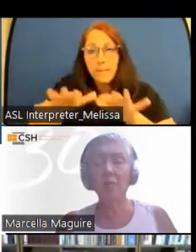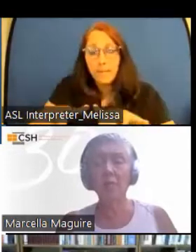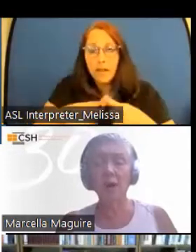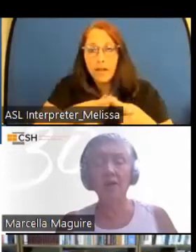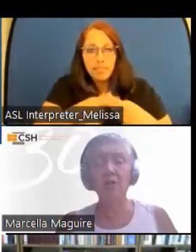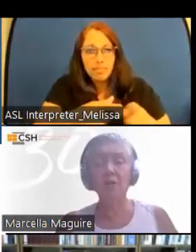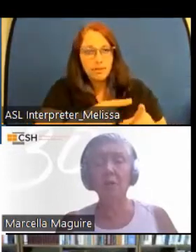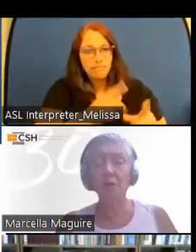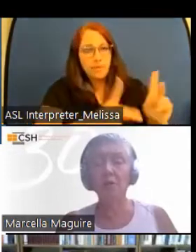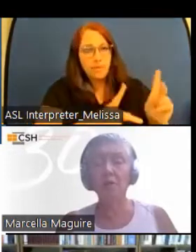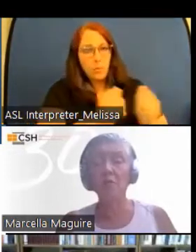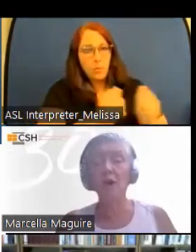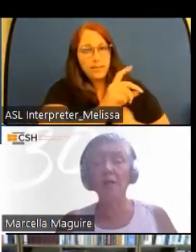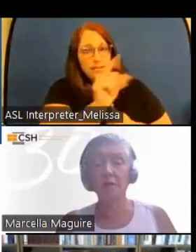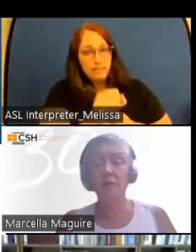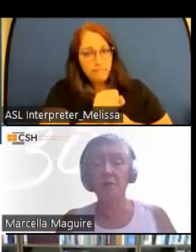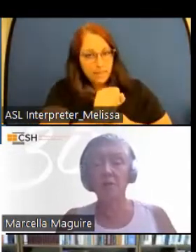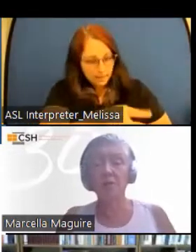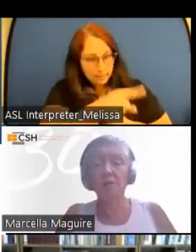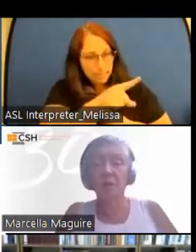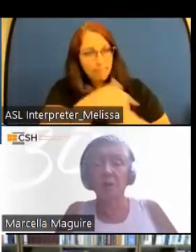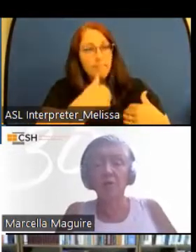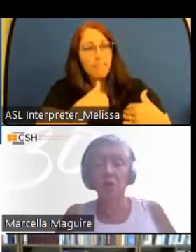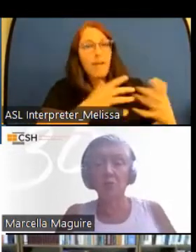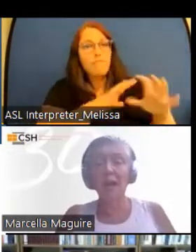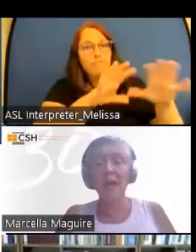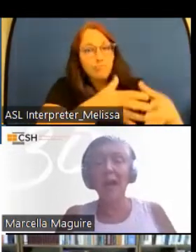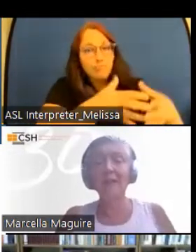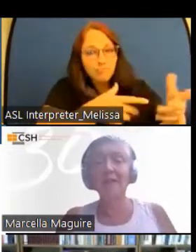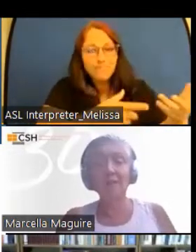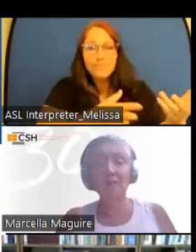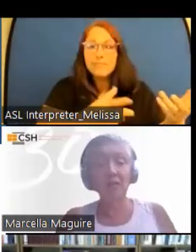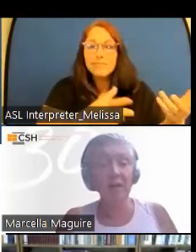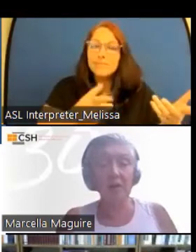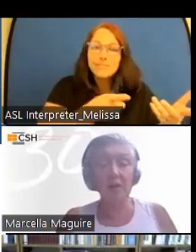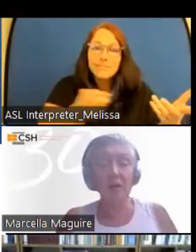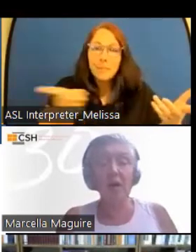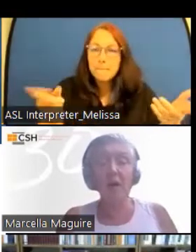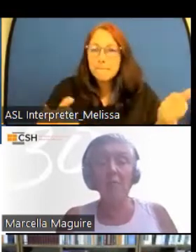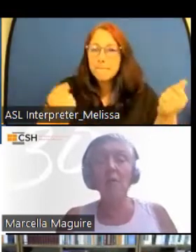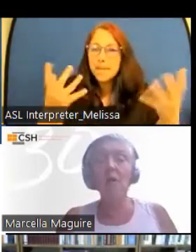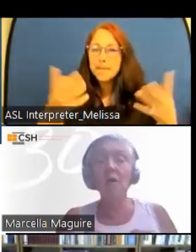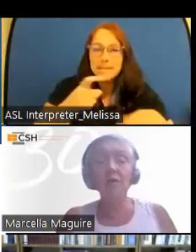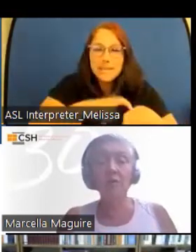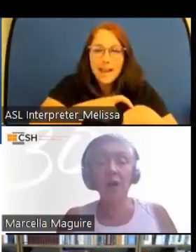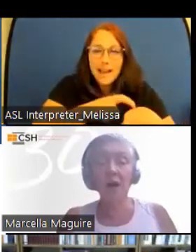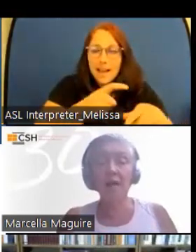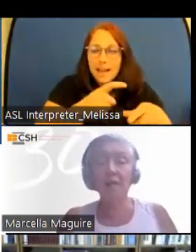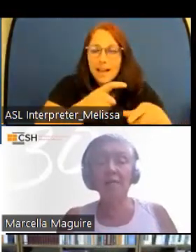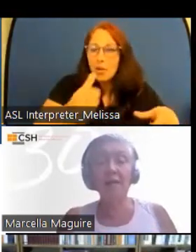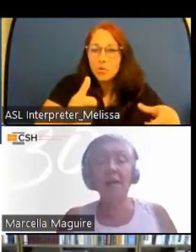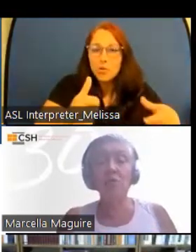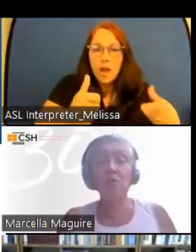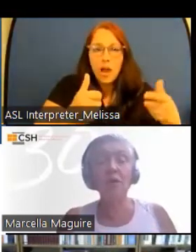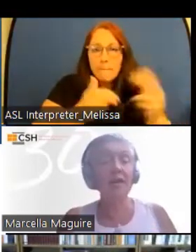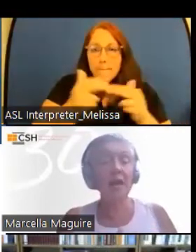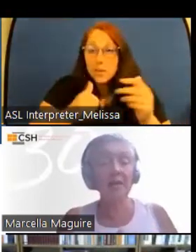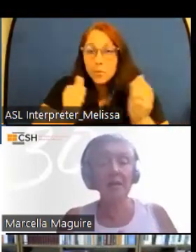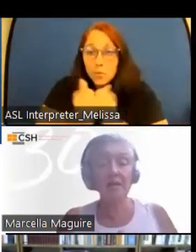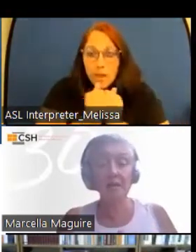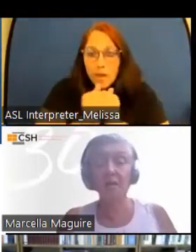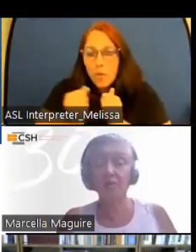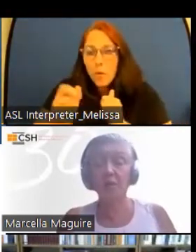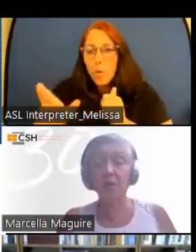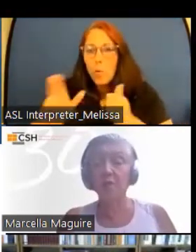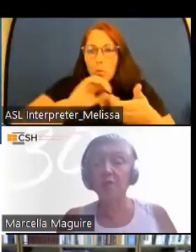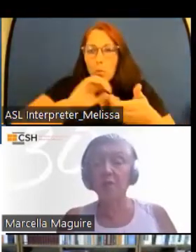you about why that's so important and why it's important to build these partnerships at the local level. We also want to highlight that who can't